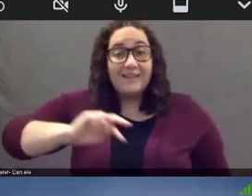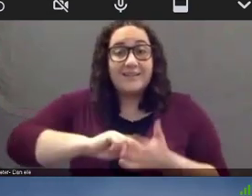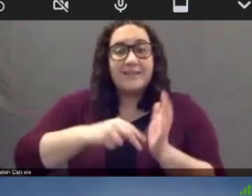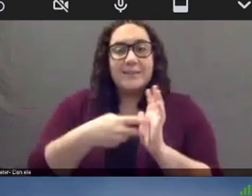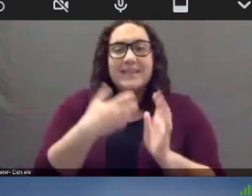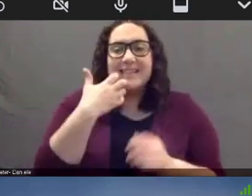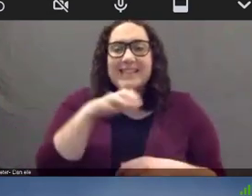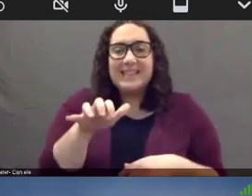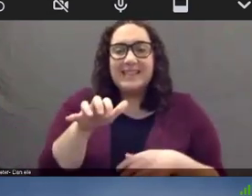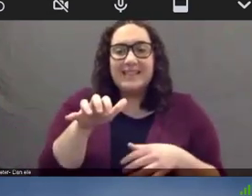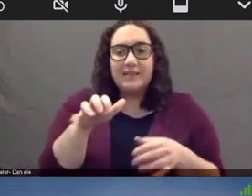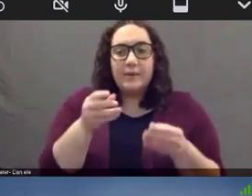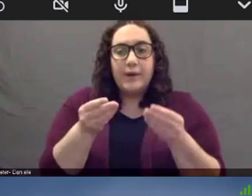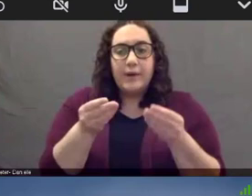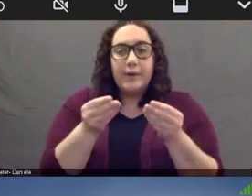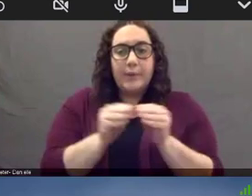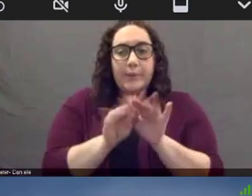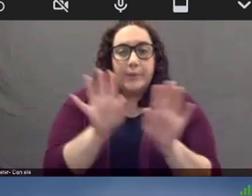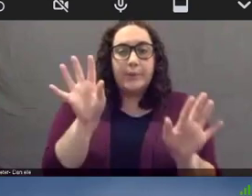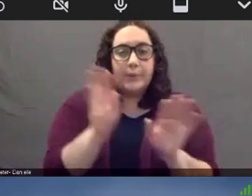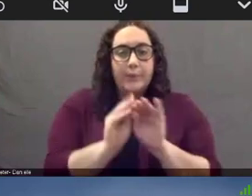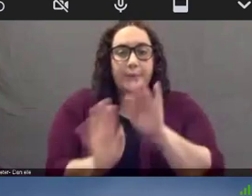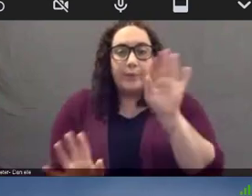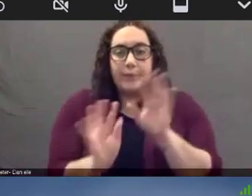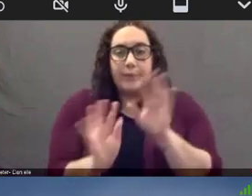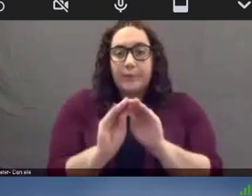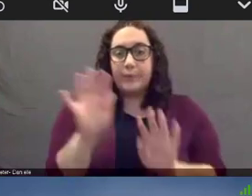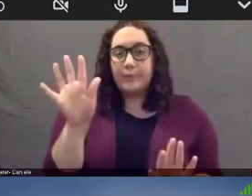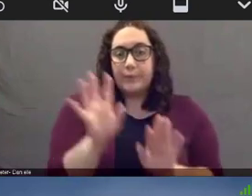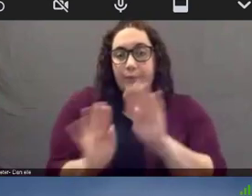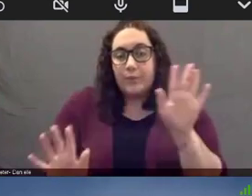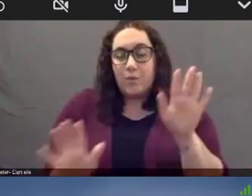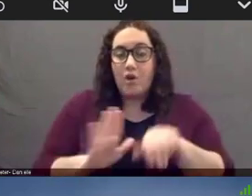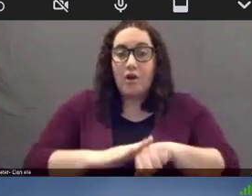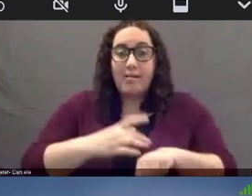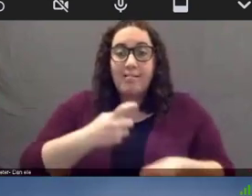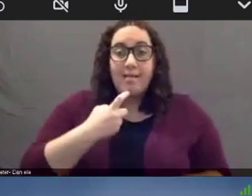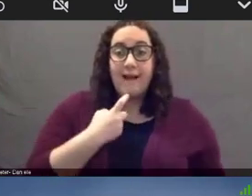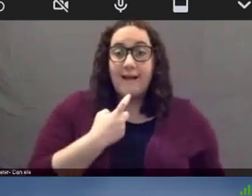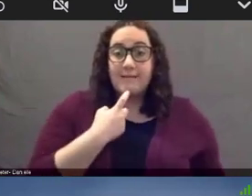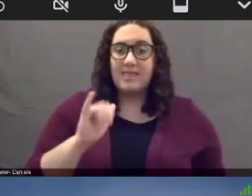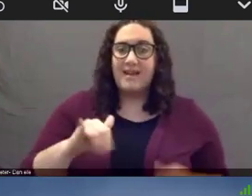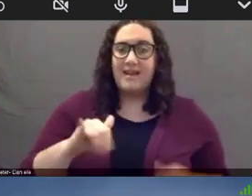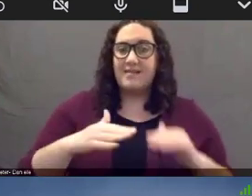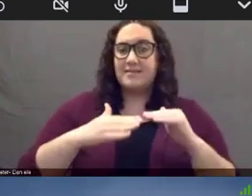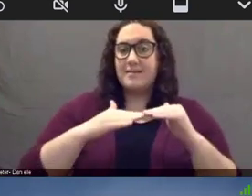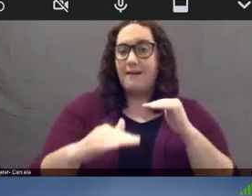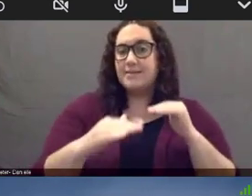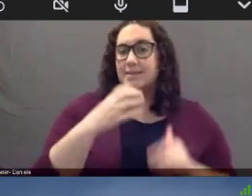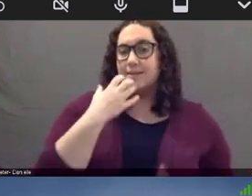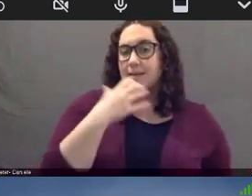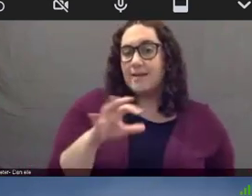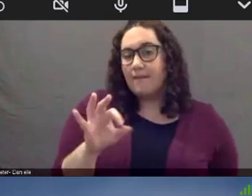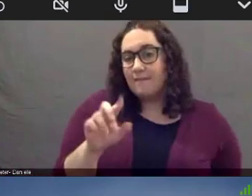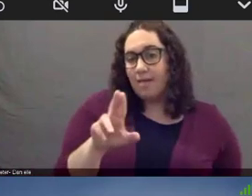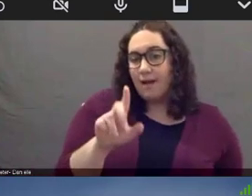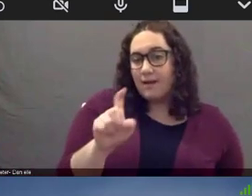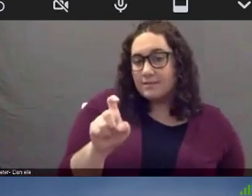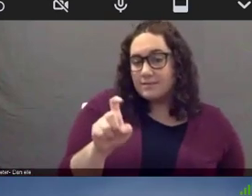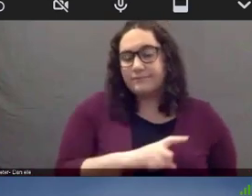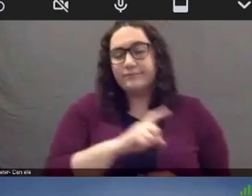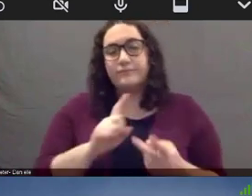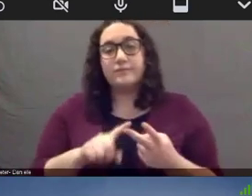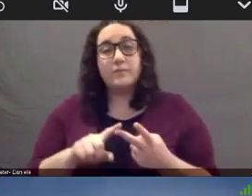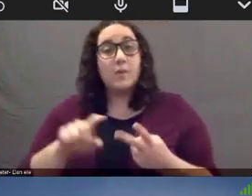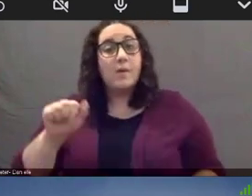So you can have some constant heat flux, so we have an equation for that. Or you can have a surface that's fully insulated or adiabatic. And then